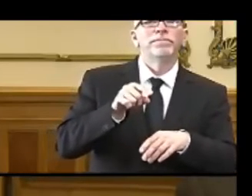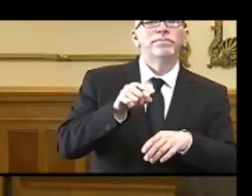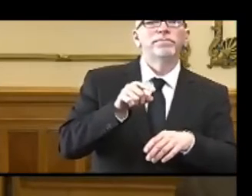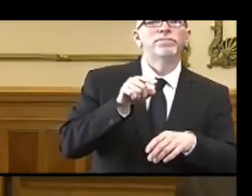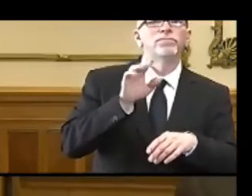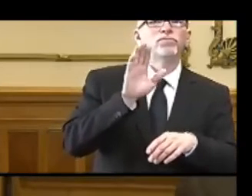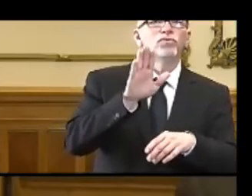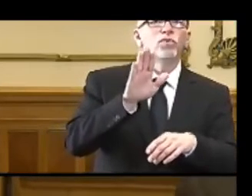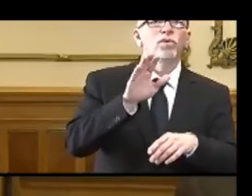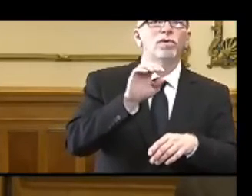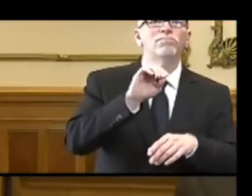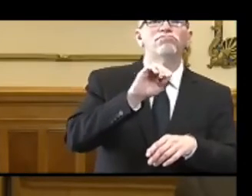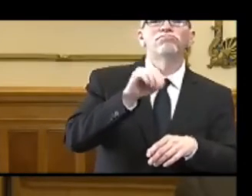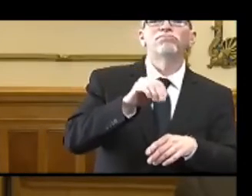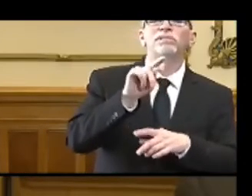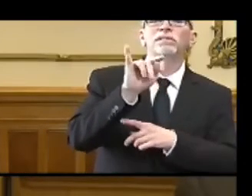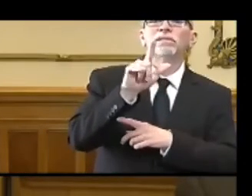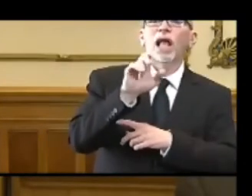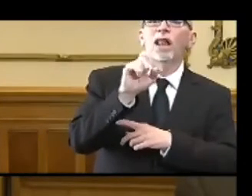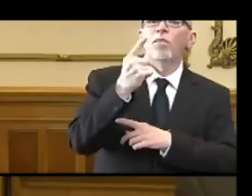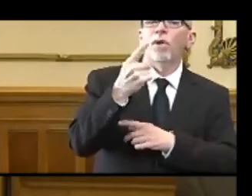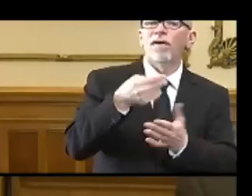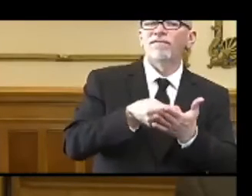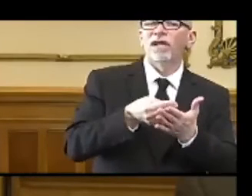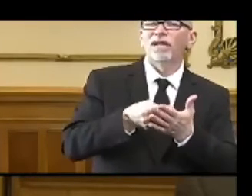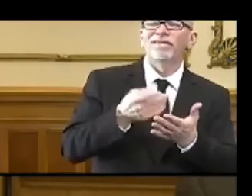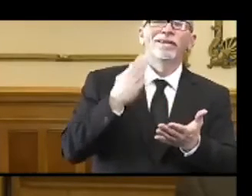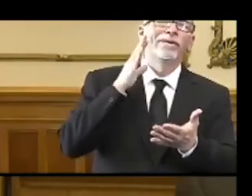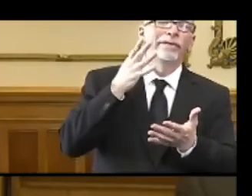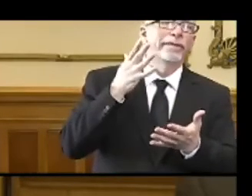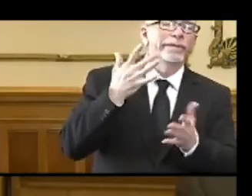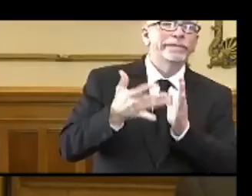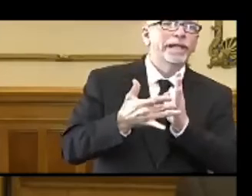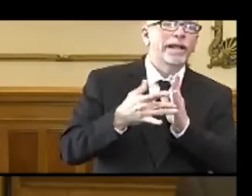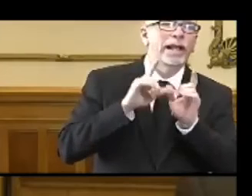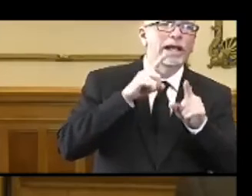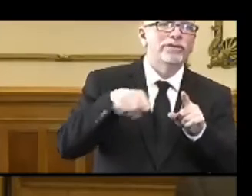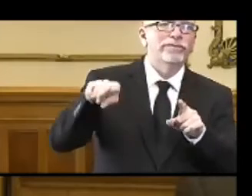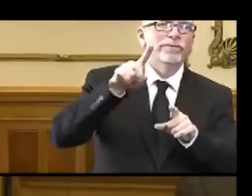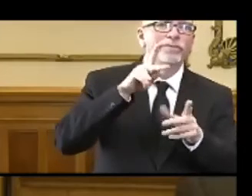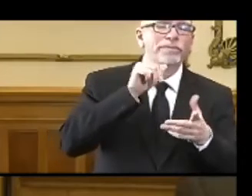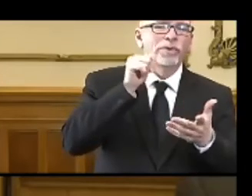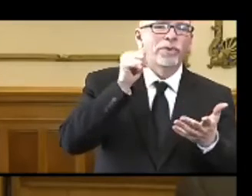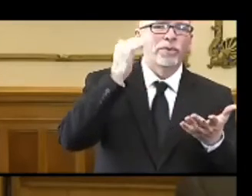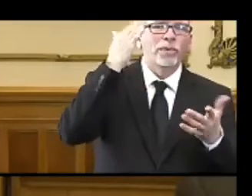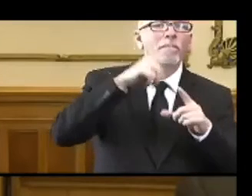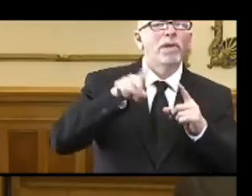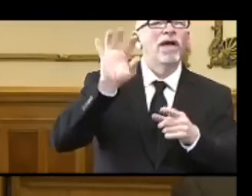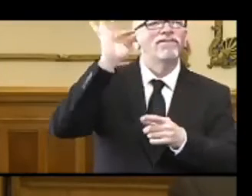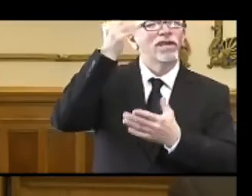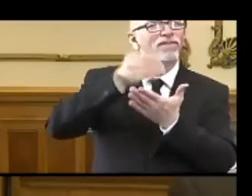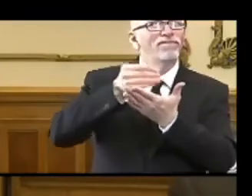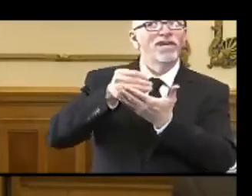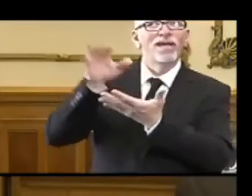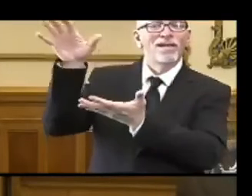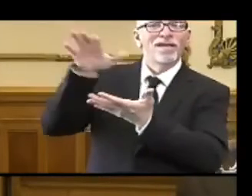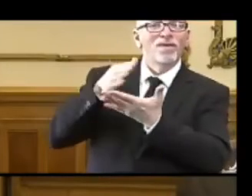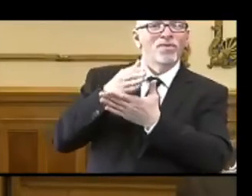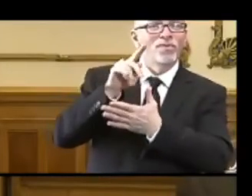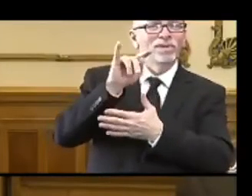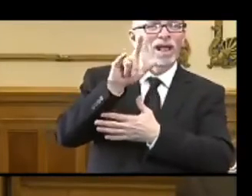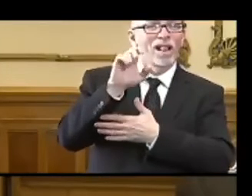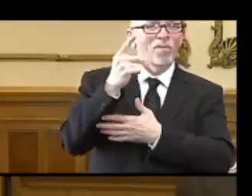relative share of Title I funding. I know that's a very technical answer, but right now, the federal funds through Title